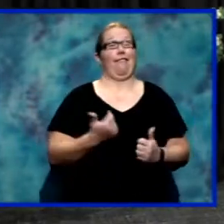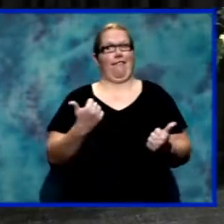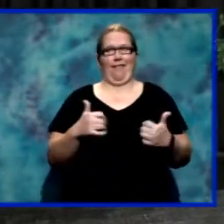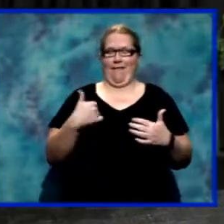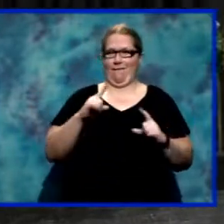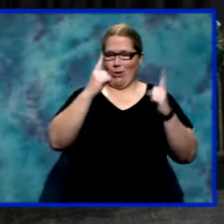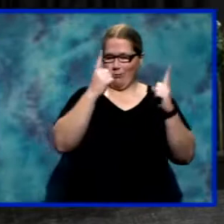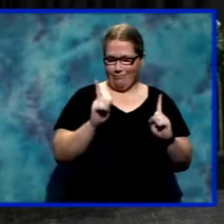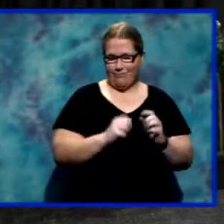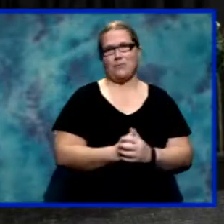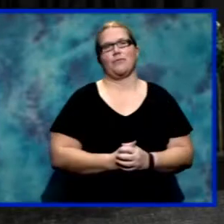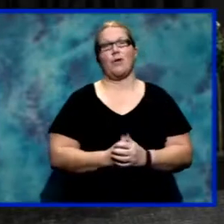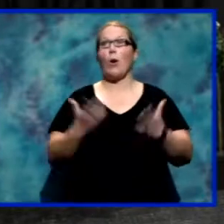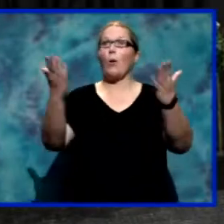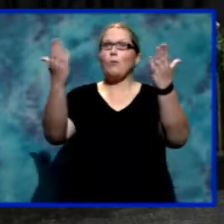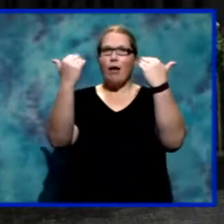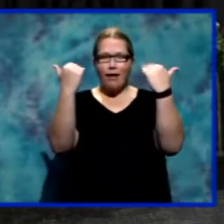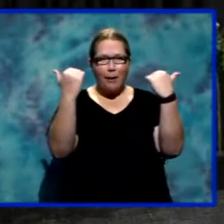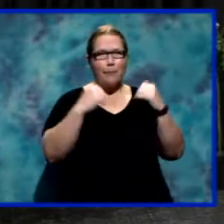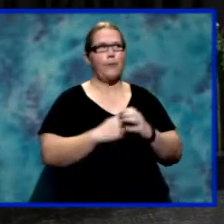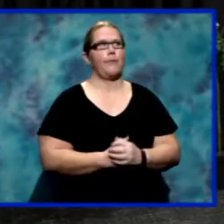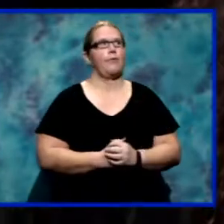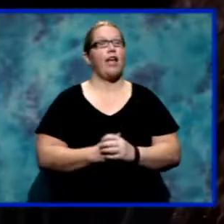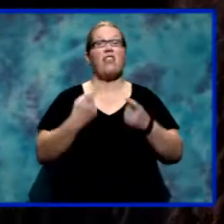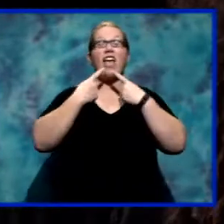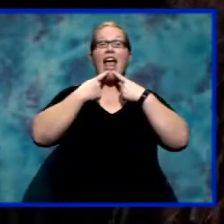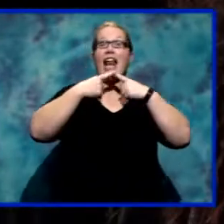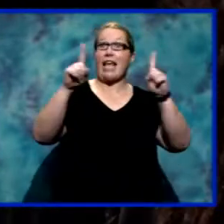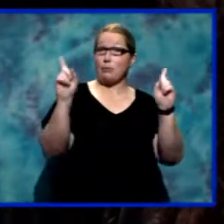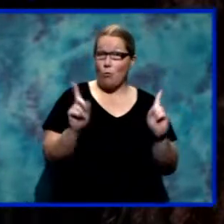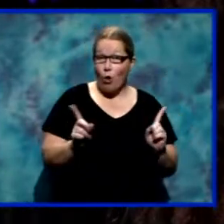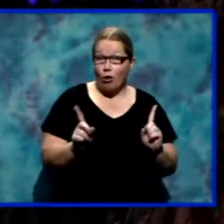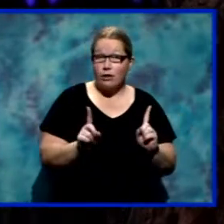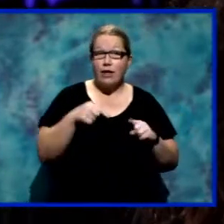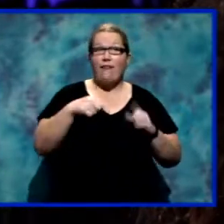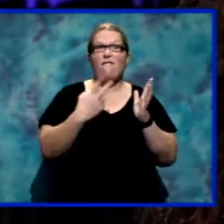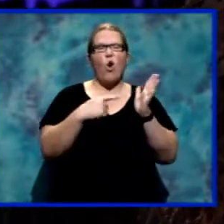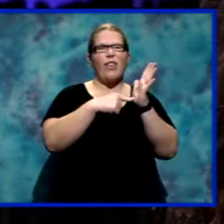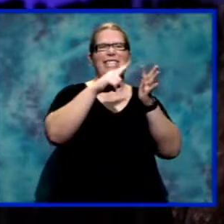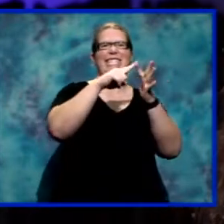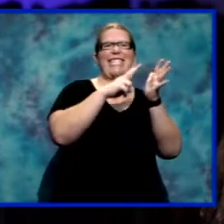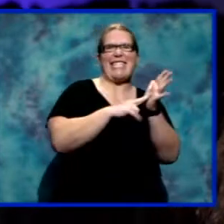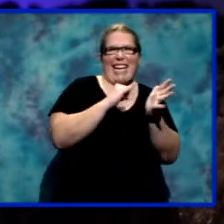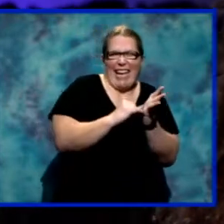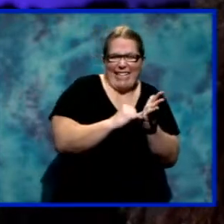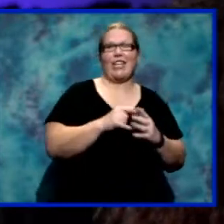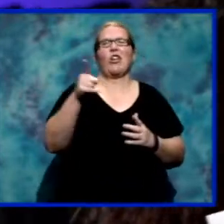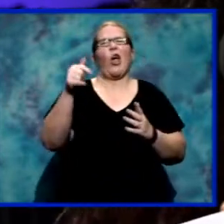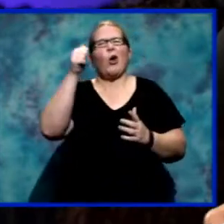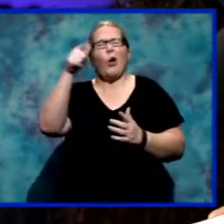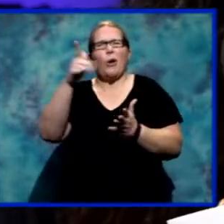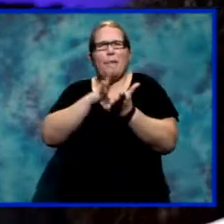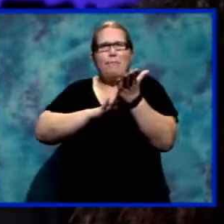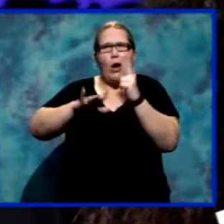Okay. Welcome. Okay, the announcement is, this is for the teens. As you all know as parents, what's